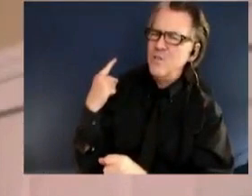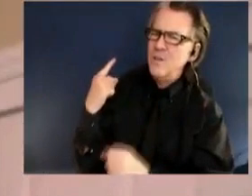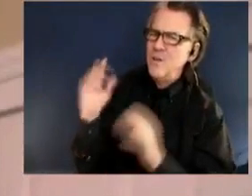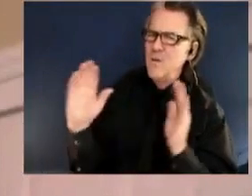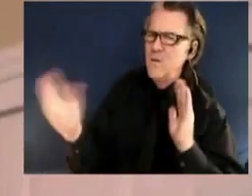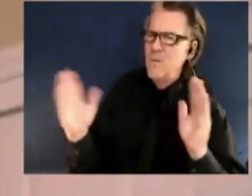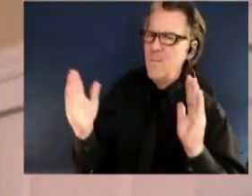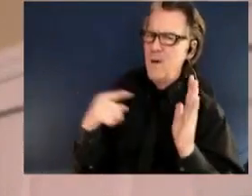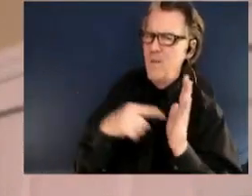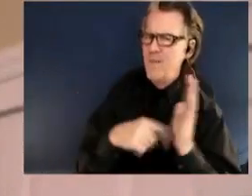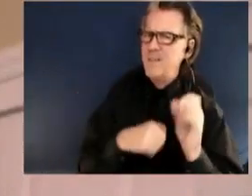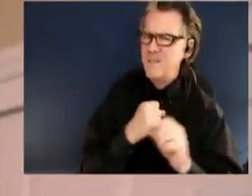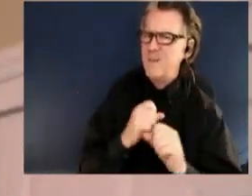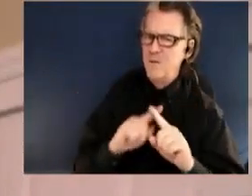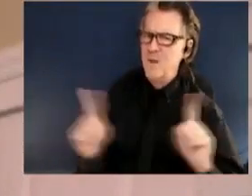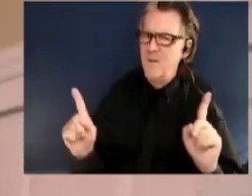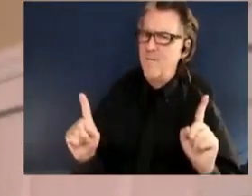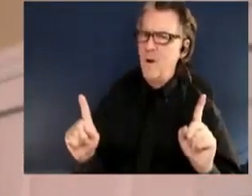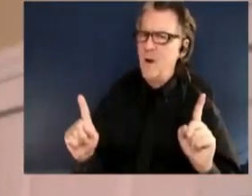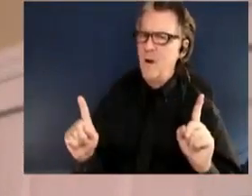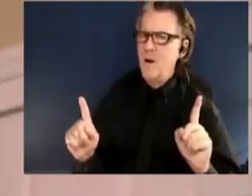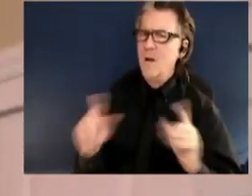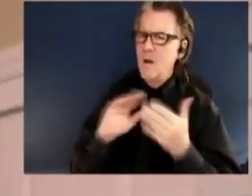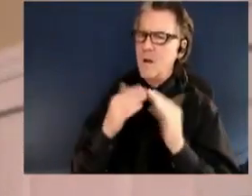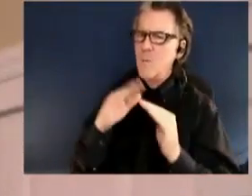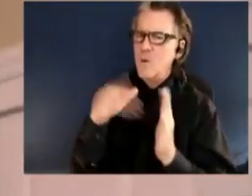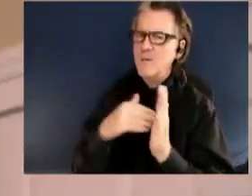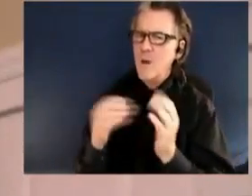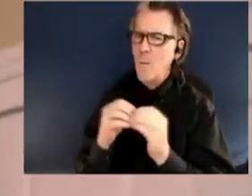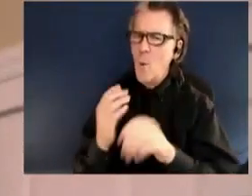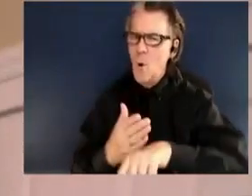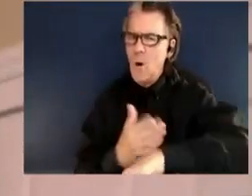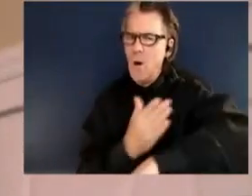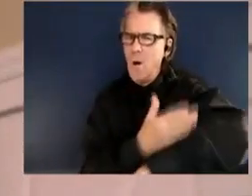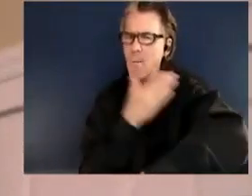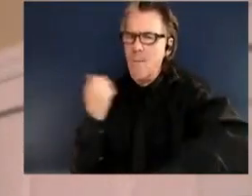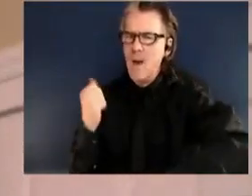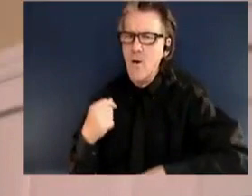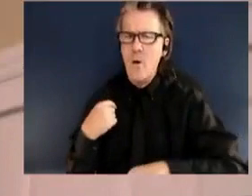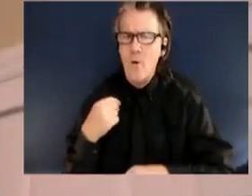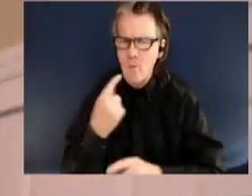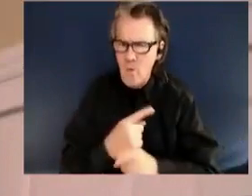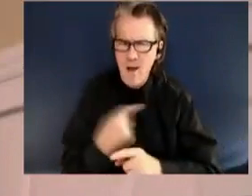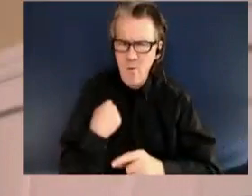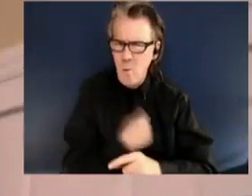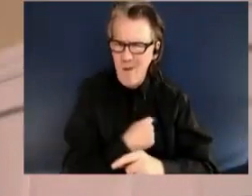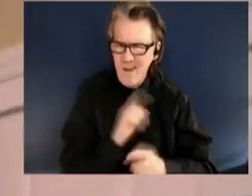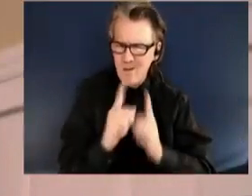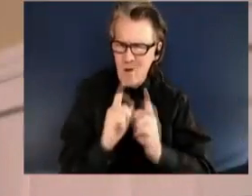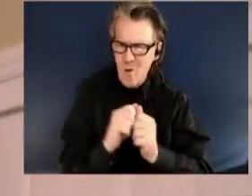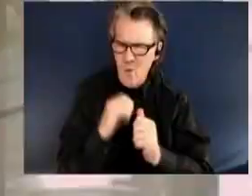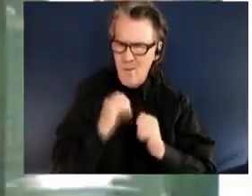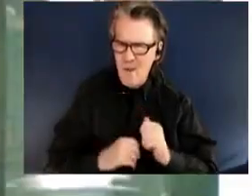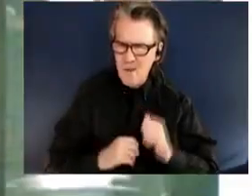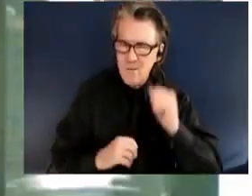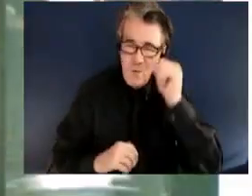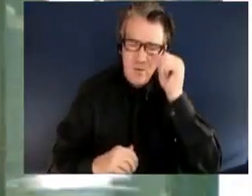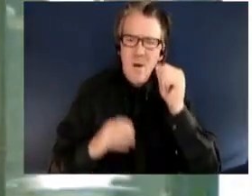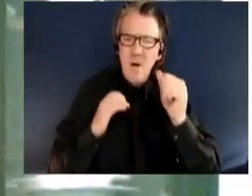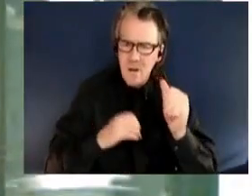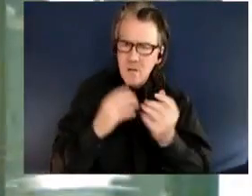support efforts. Some of that came from actually talking to our customers and our community partners. Is that right? Absolutely. We